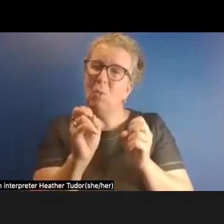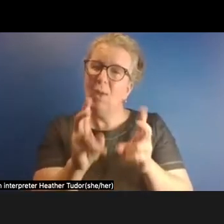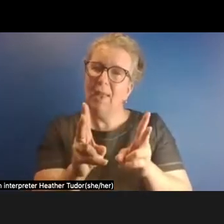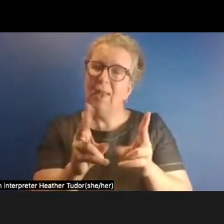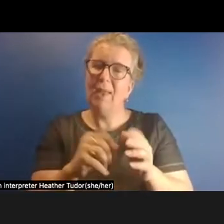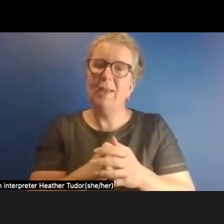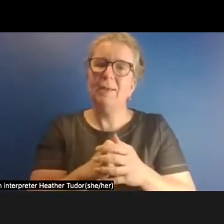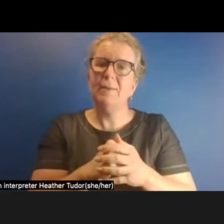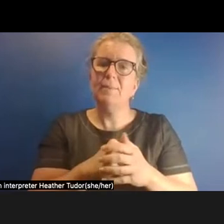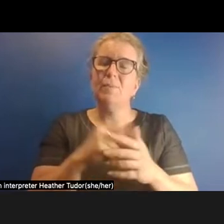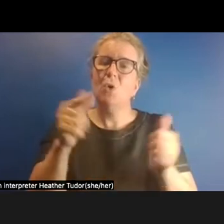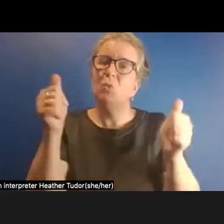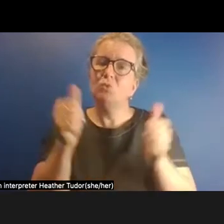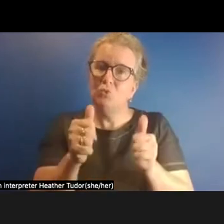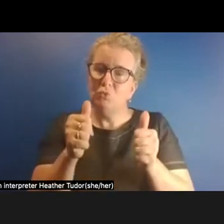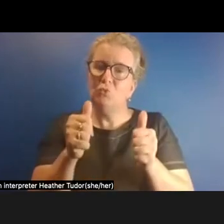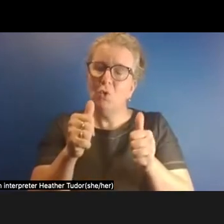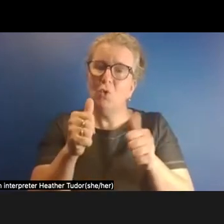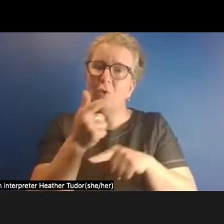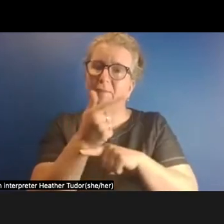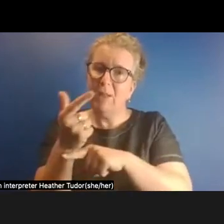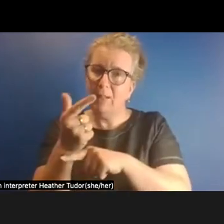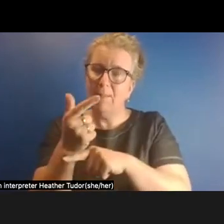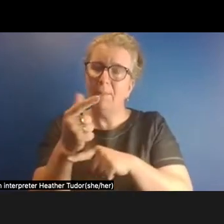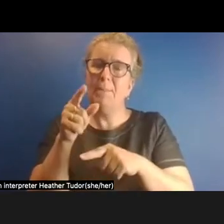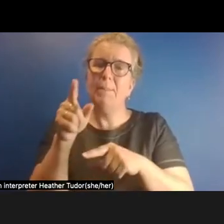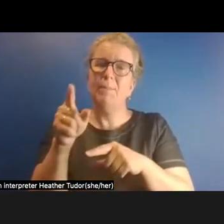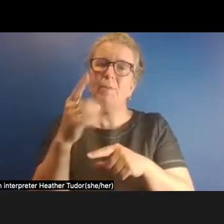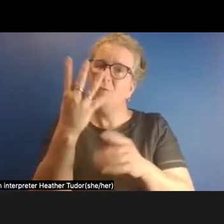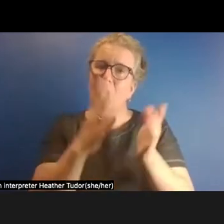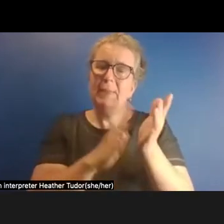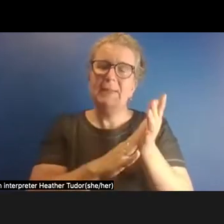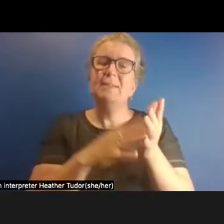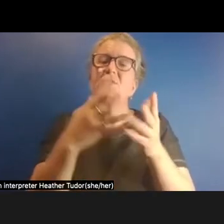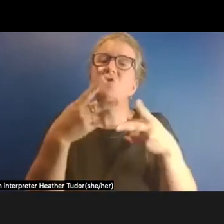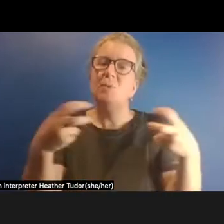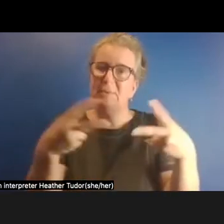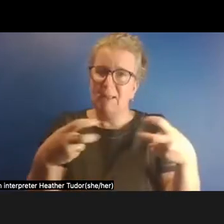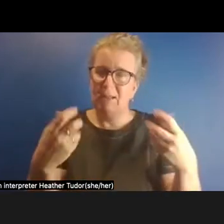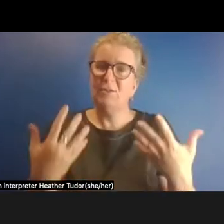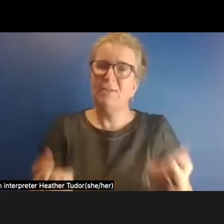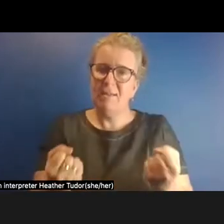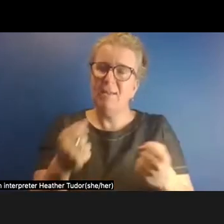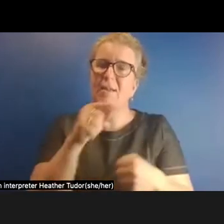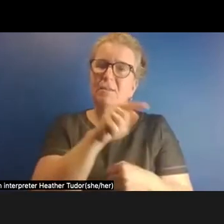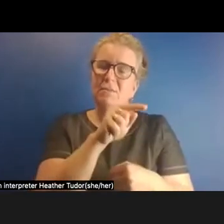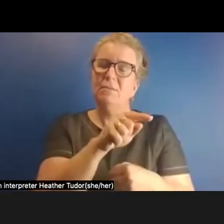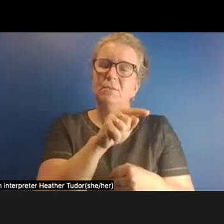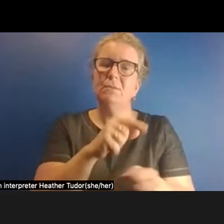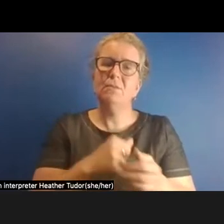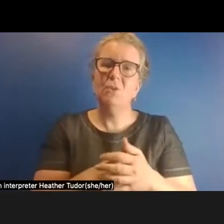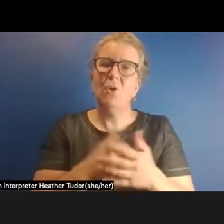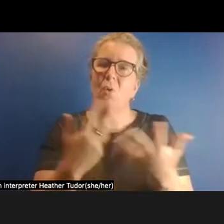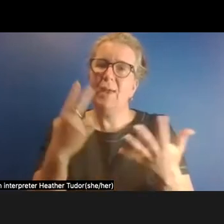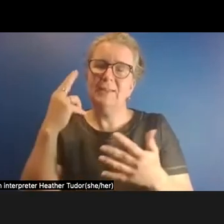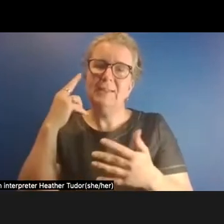got subtitles. So for any of our deaf audiences, hopefully that will be of use to you. So we will start